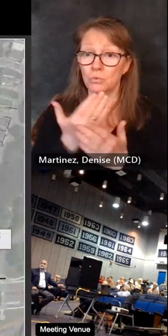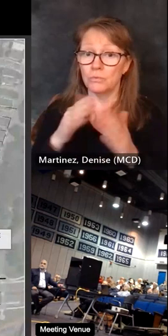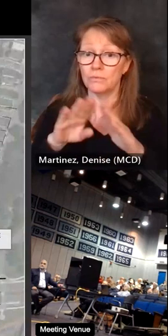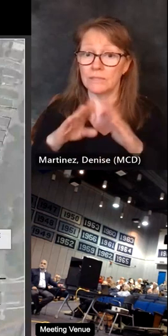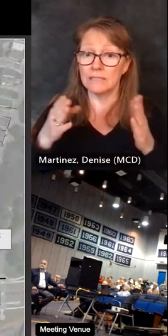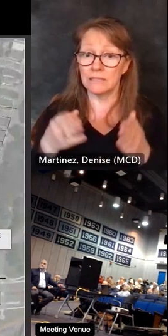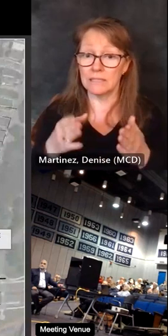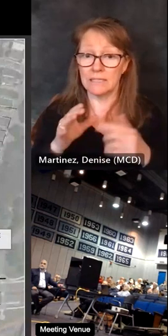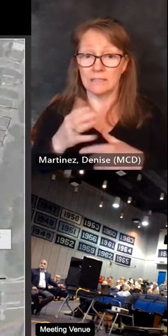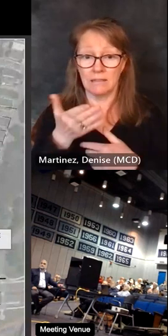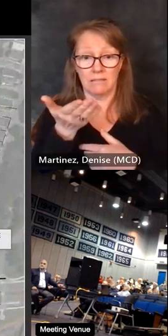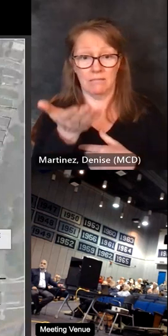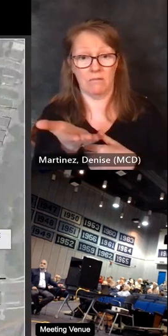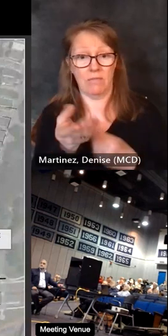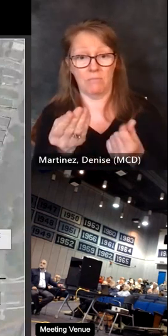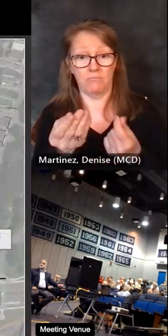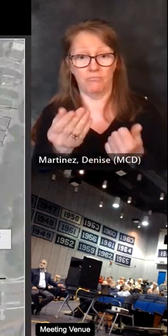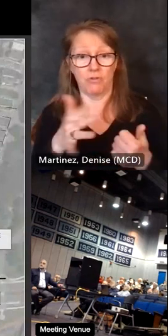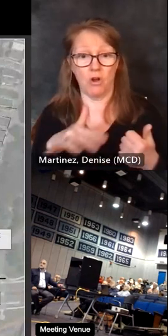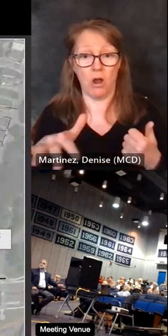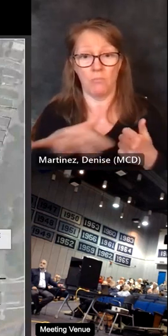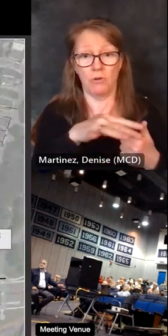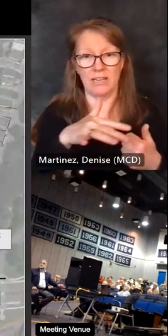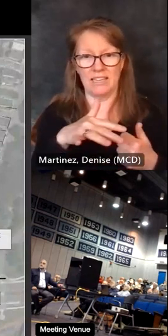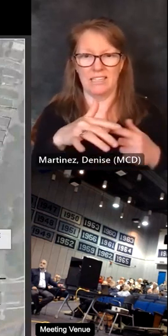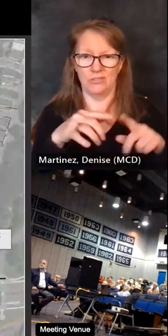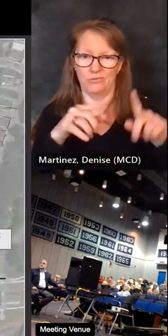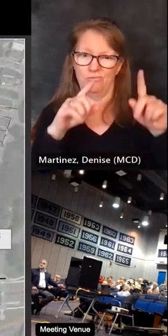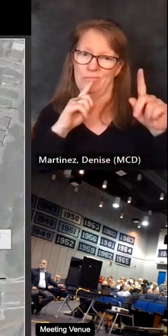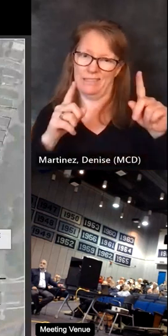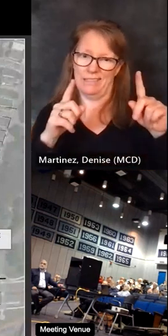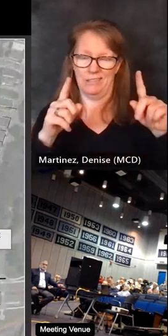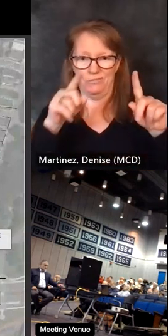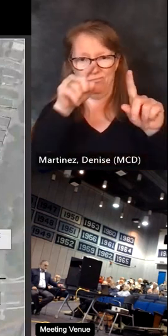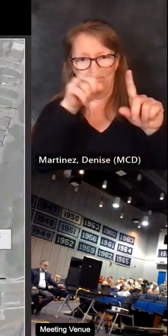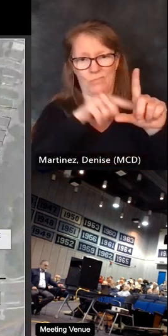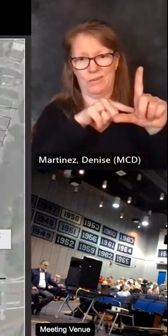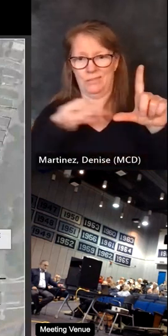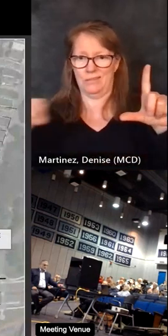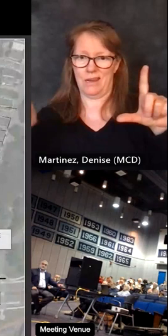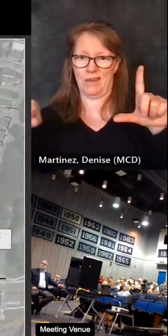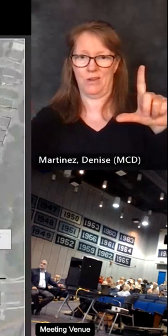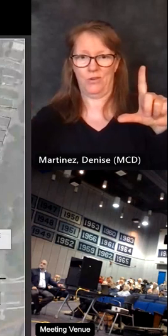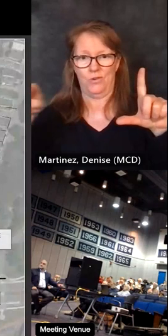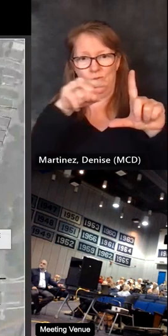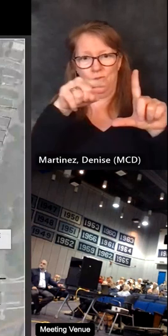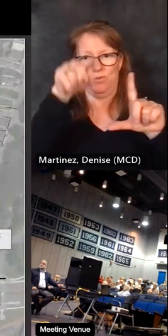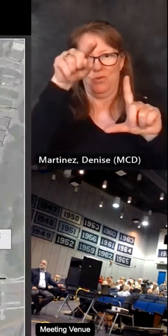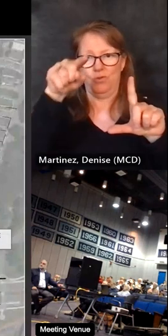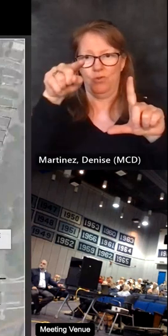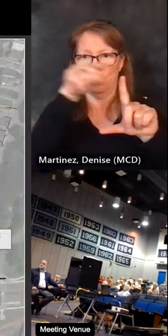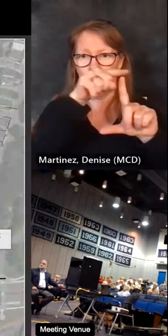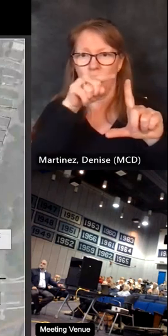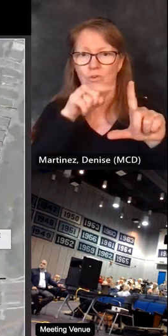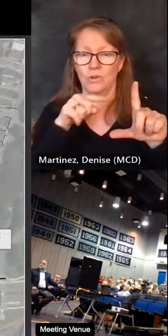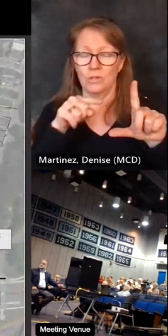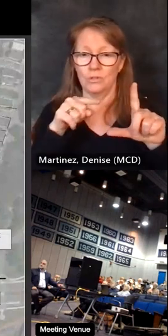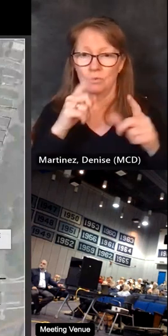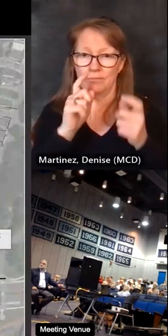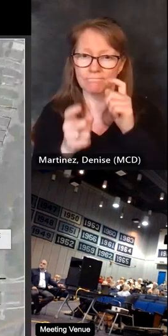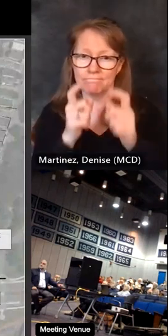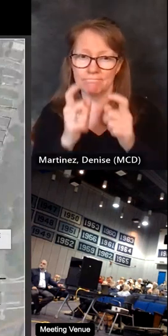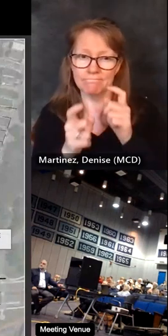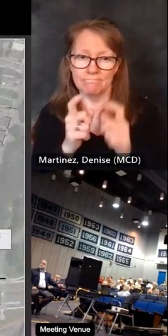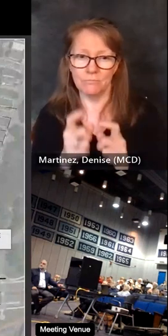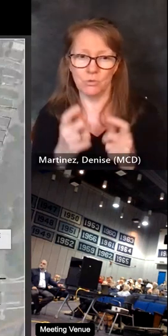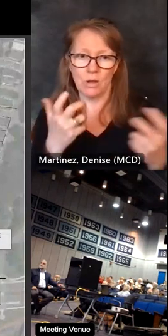a pretty like rectangular shaped footprint in order to accommodate an all-indoor bus facility,